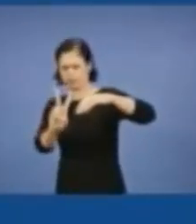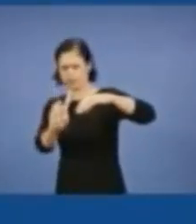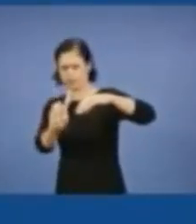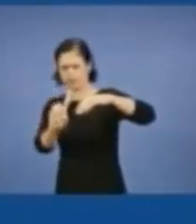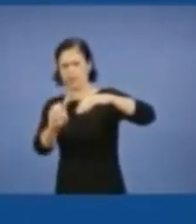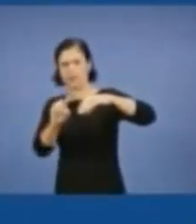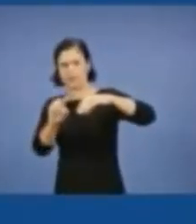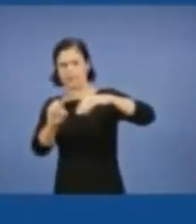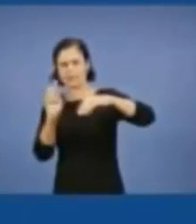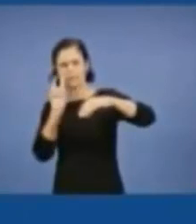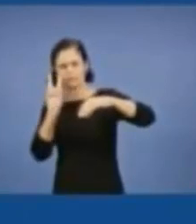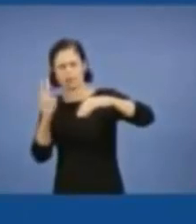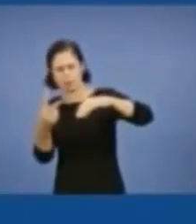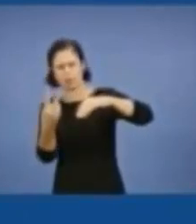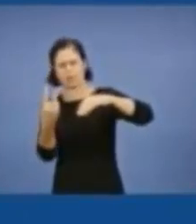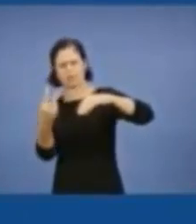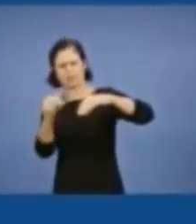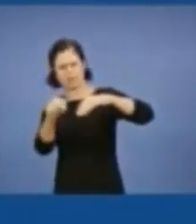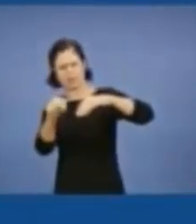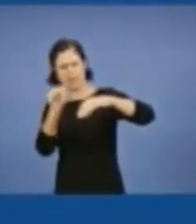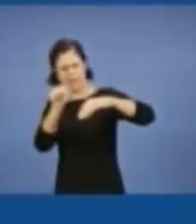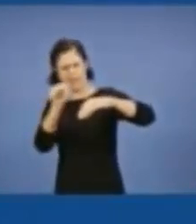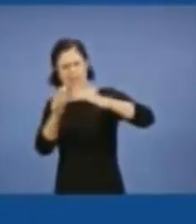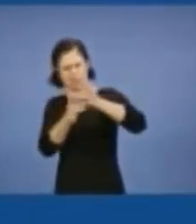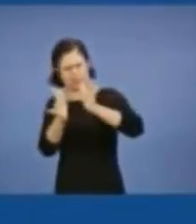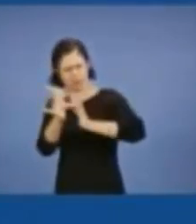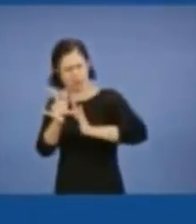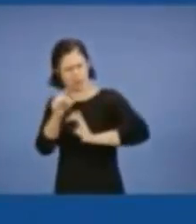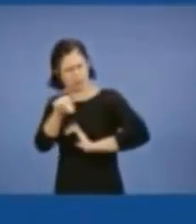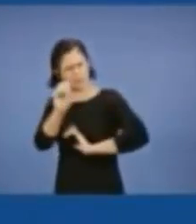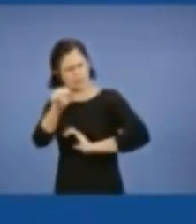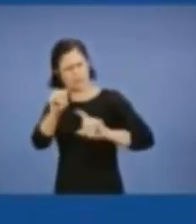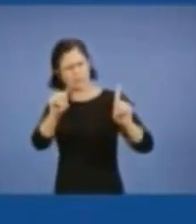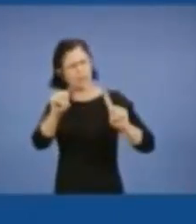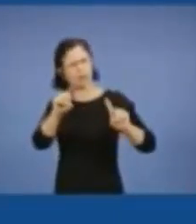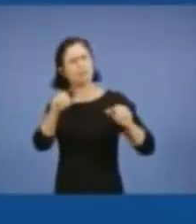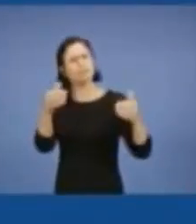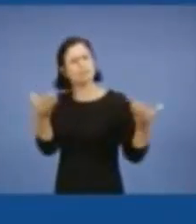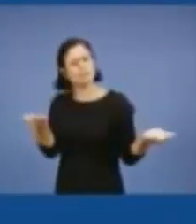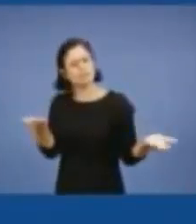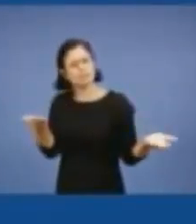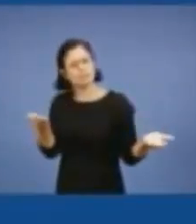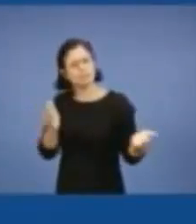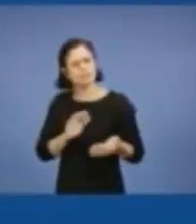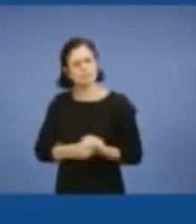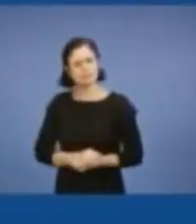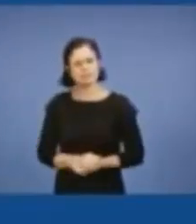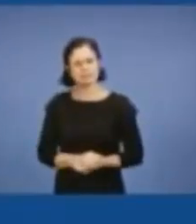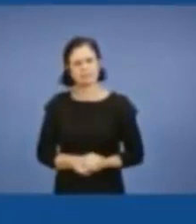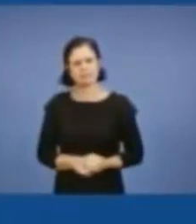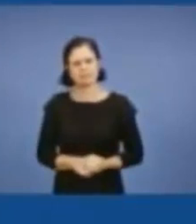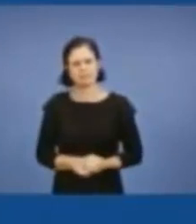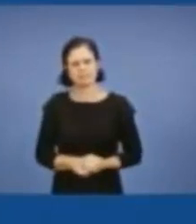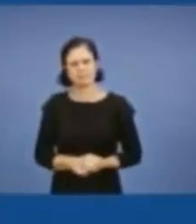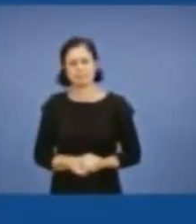I met Jesus, he was this way in this ministry. Has she recognized Jesus, yes or not?